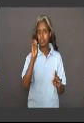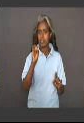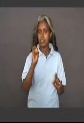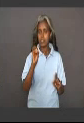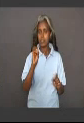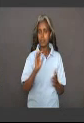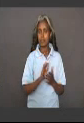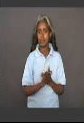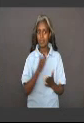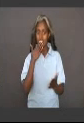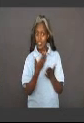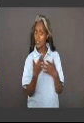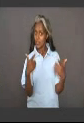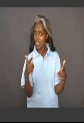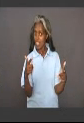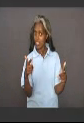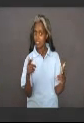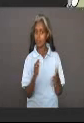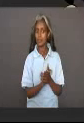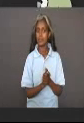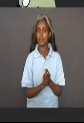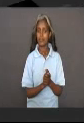360. Good luck!